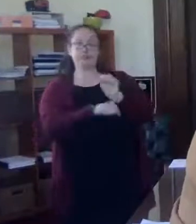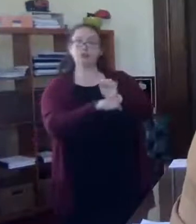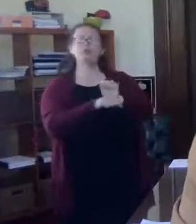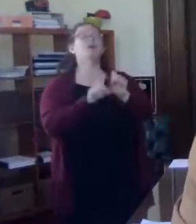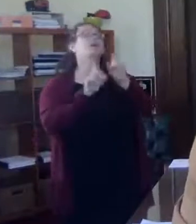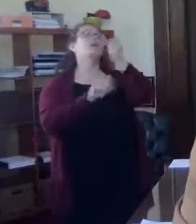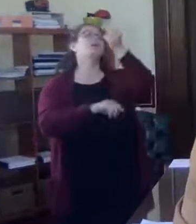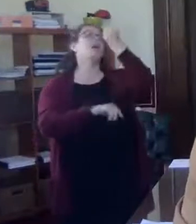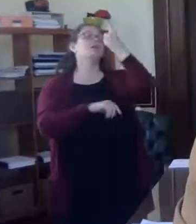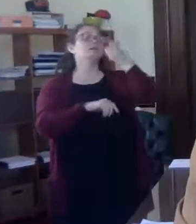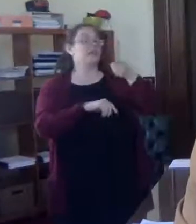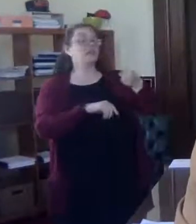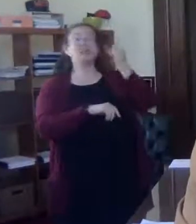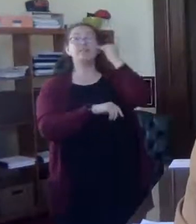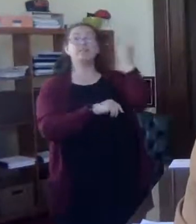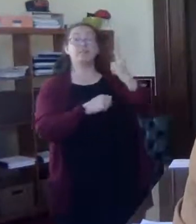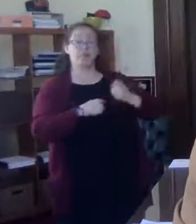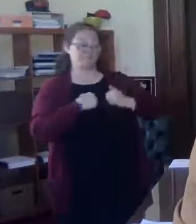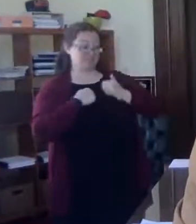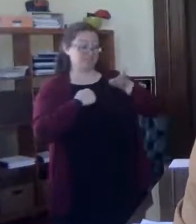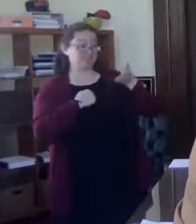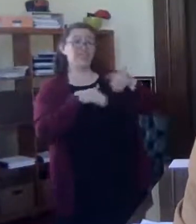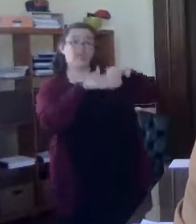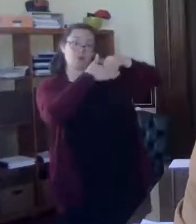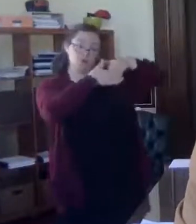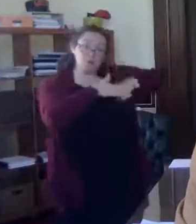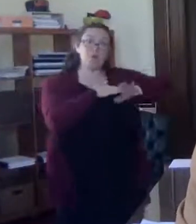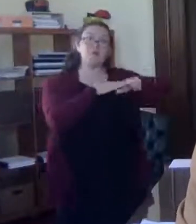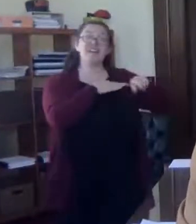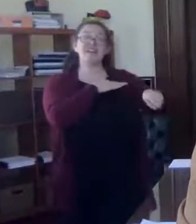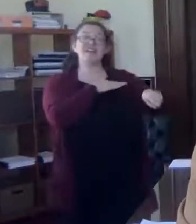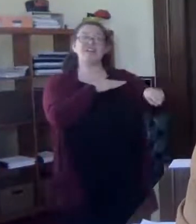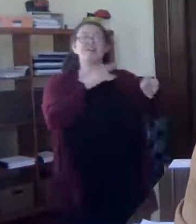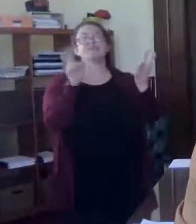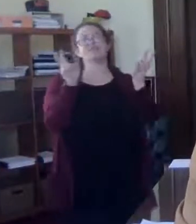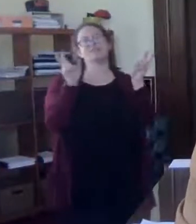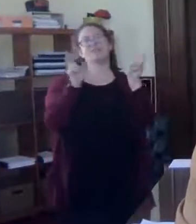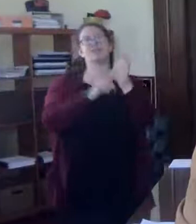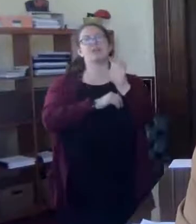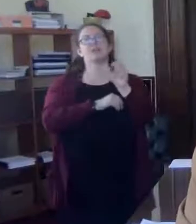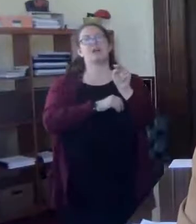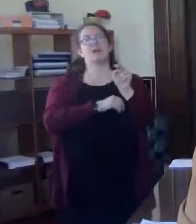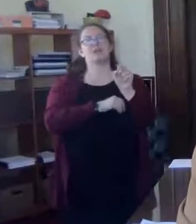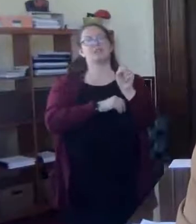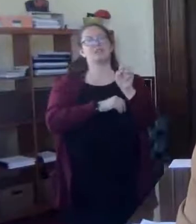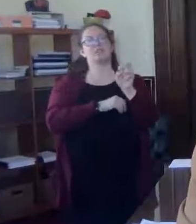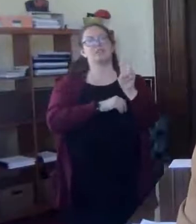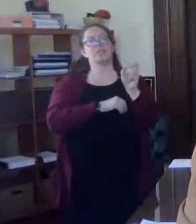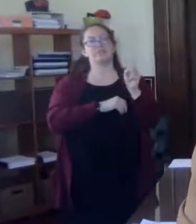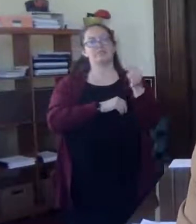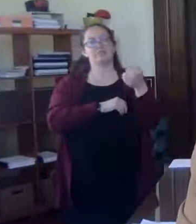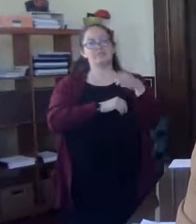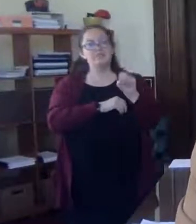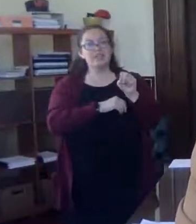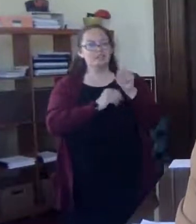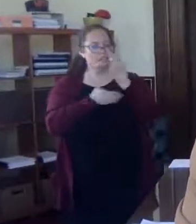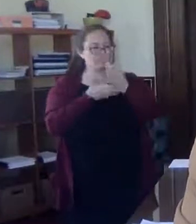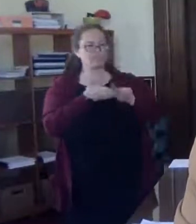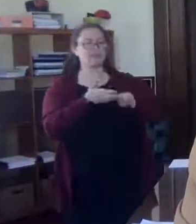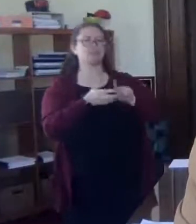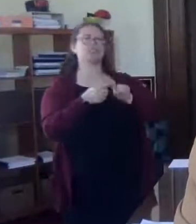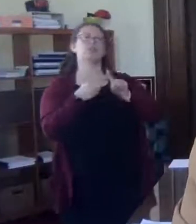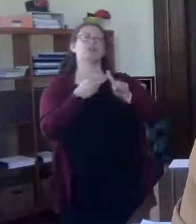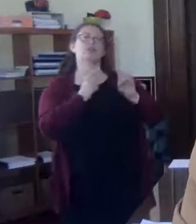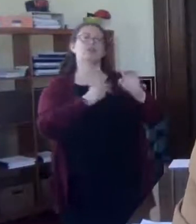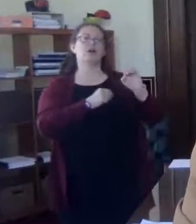going inside occupied buildings, so they're not doing what we call a conservation inspection or an occupancy inspection on the inside of a